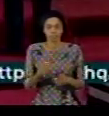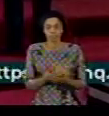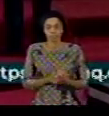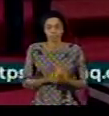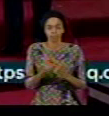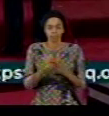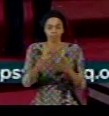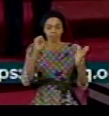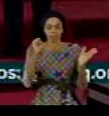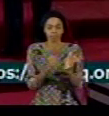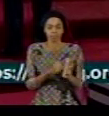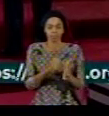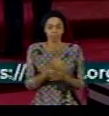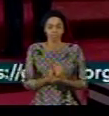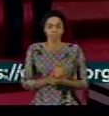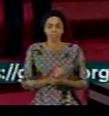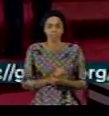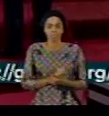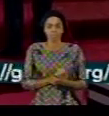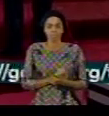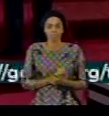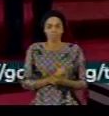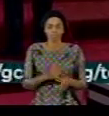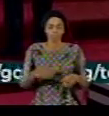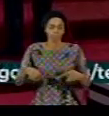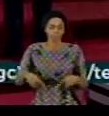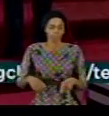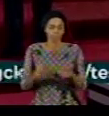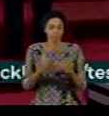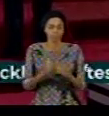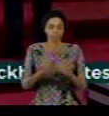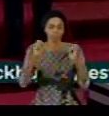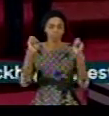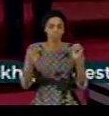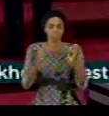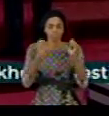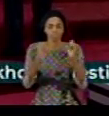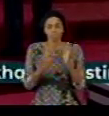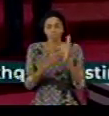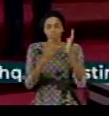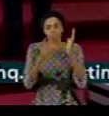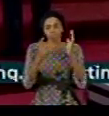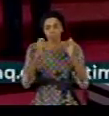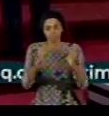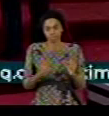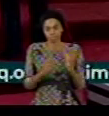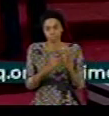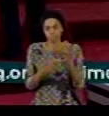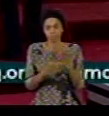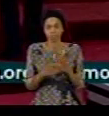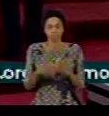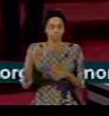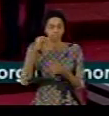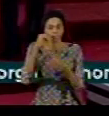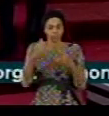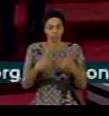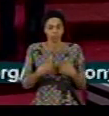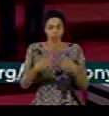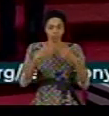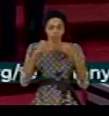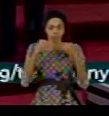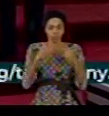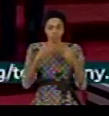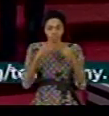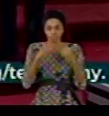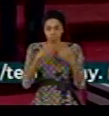during the Italian fun program I have a healing in fact